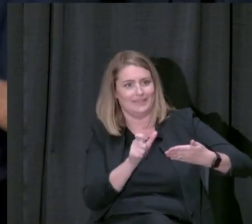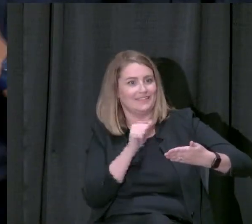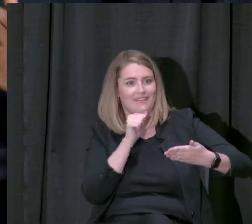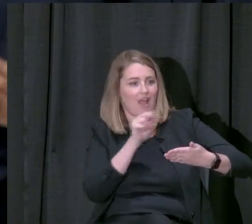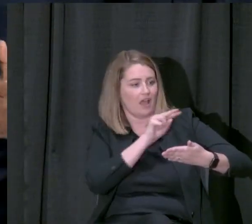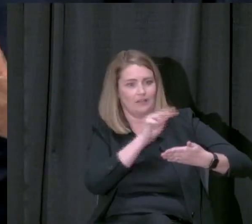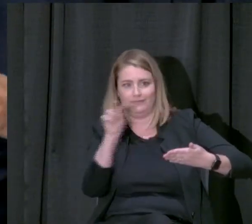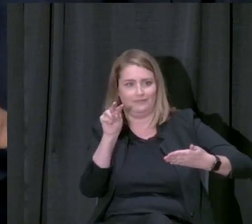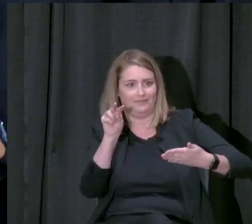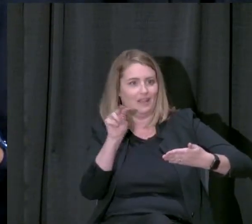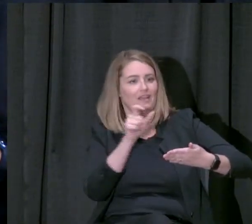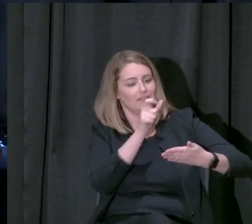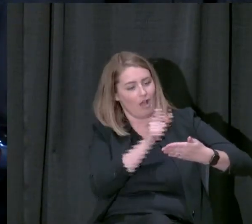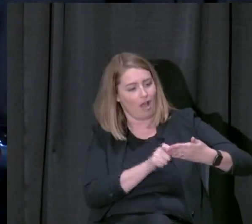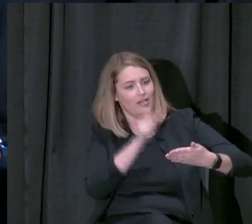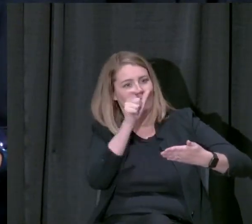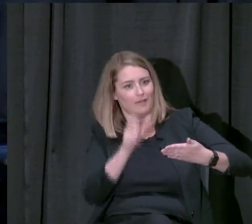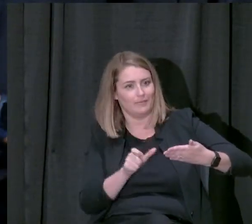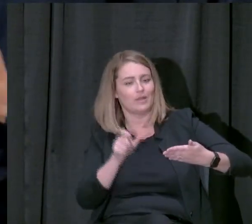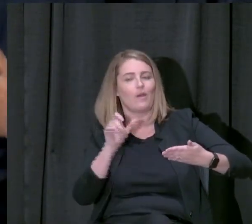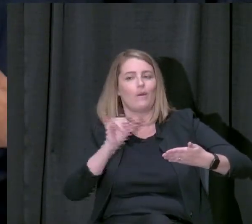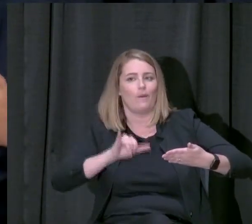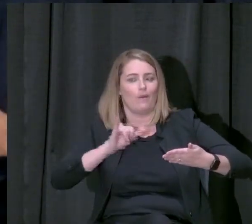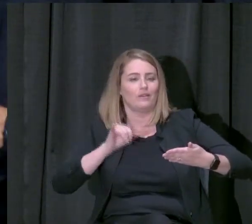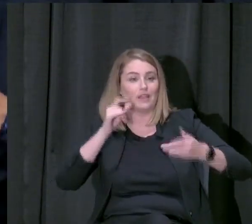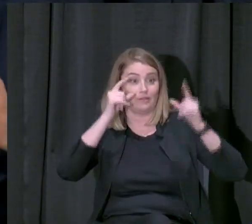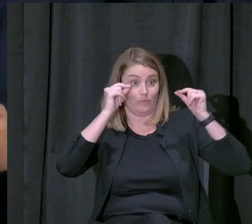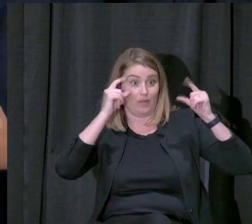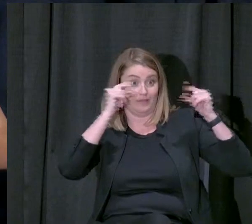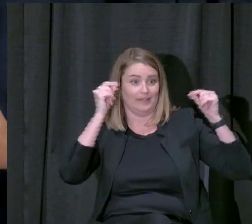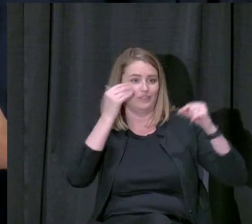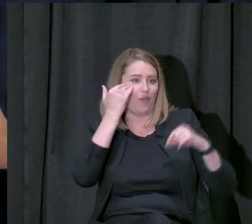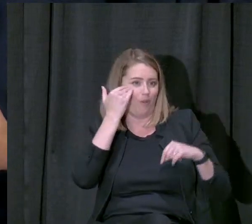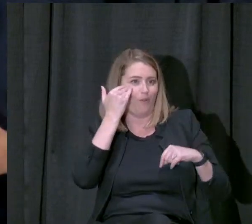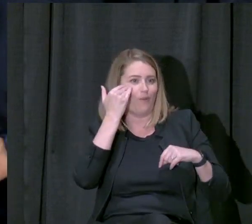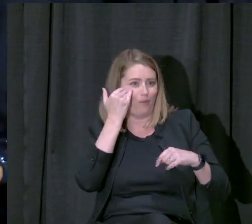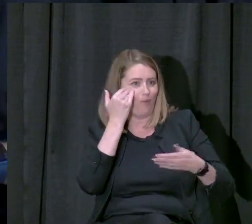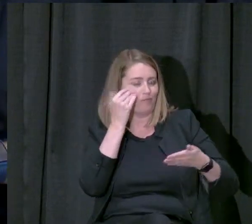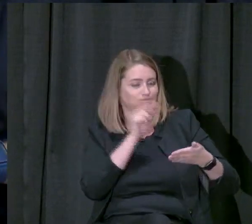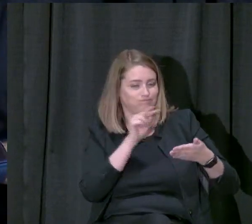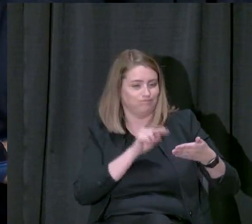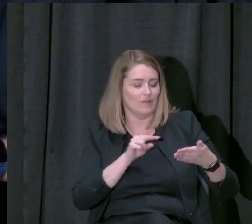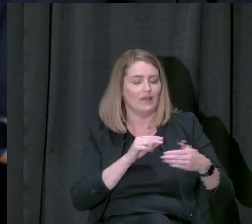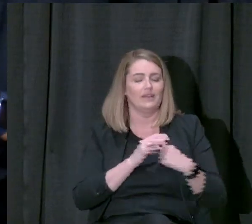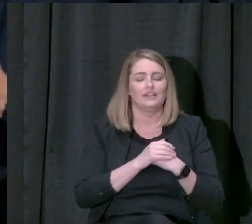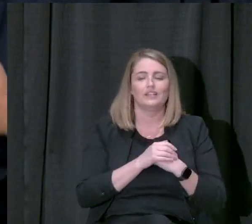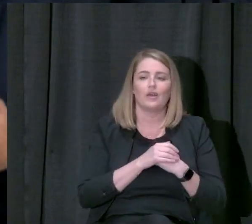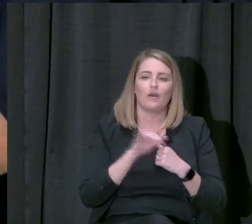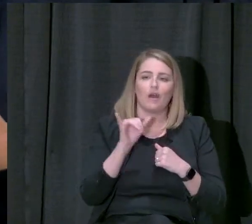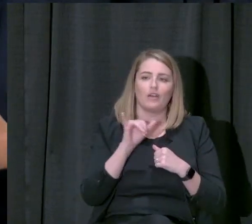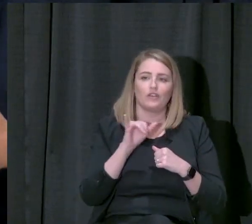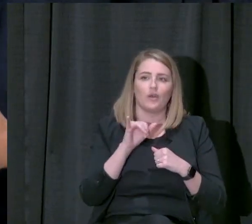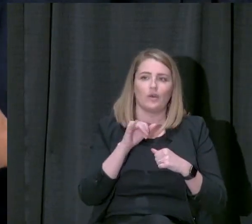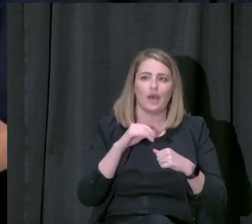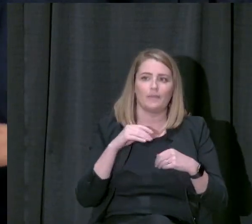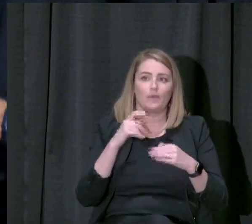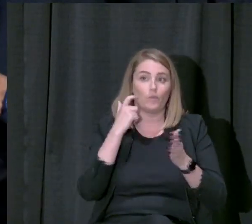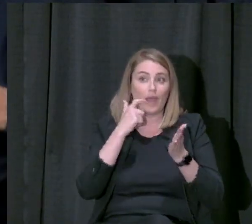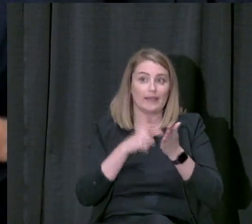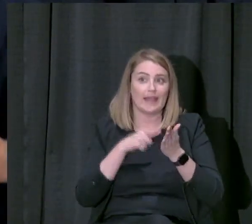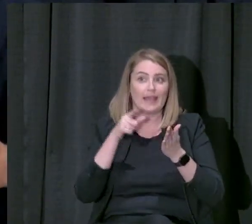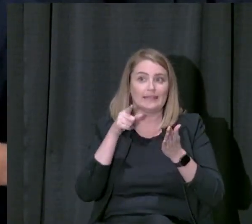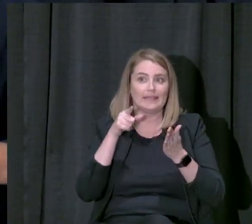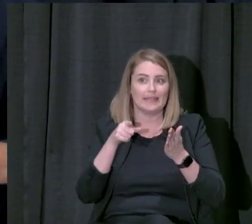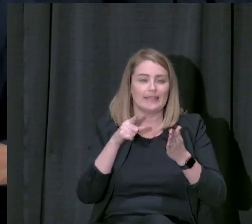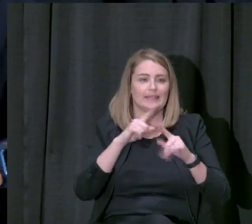and some of the really cool stuff that we're doing is we're also making it recognize tables, right? And we're also making it recognize